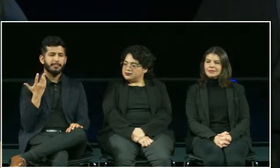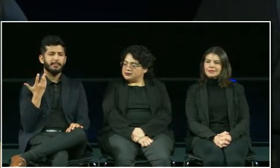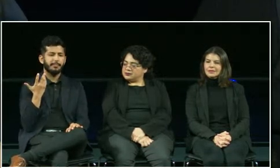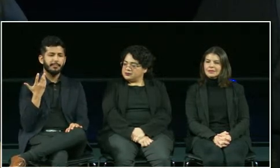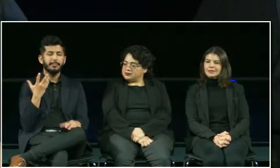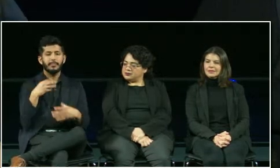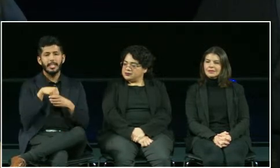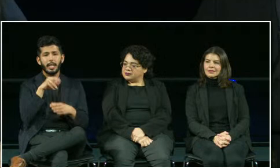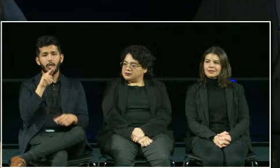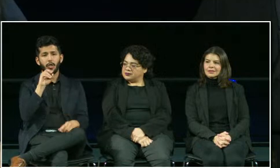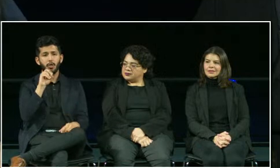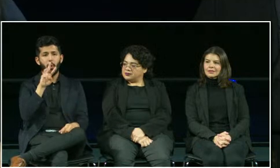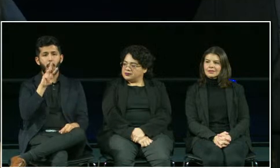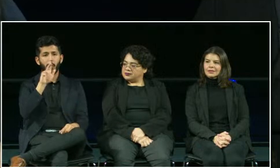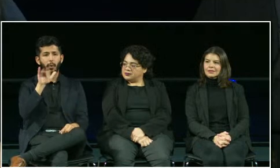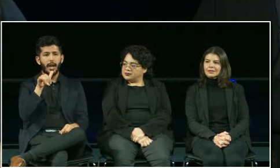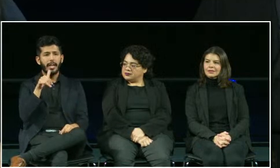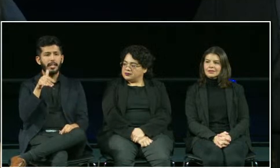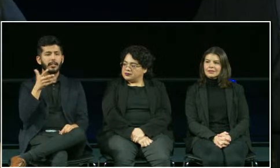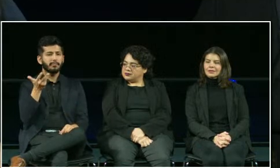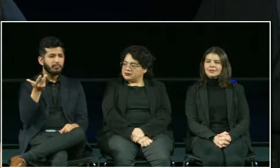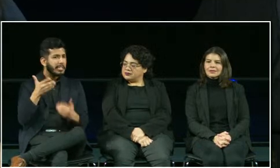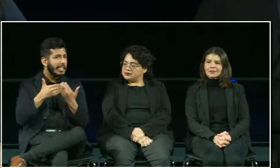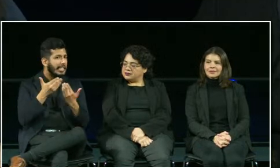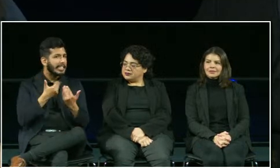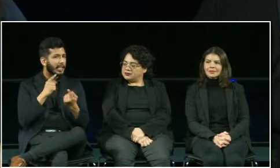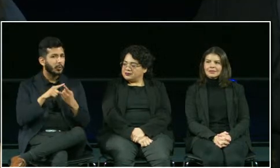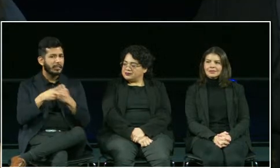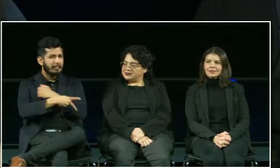in Norway it is easy to steal trams.